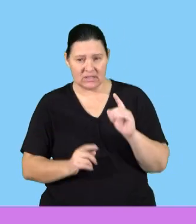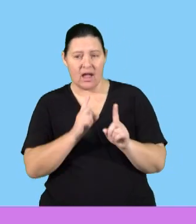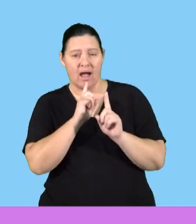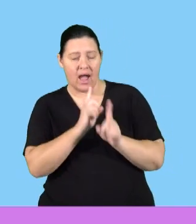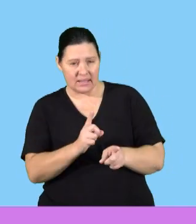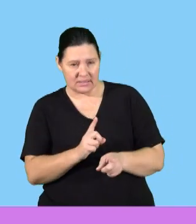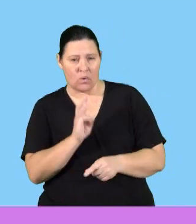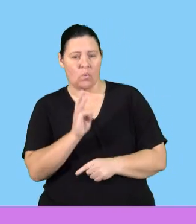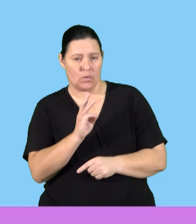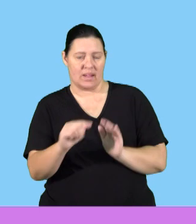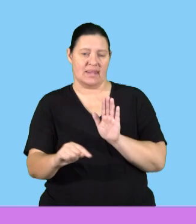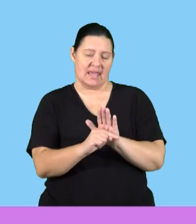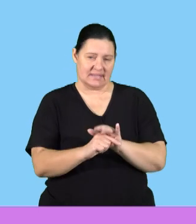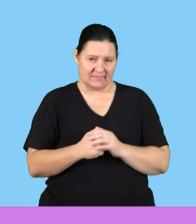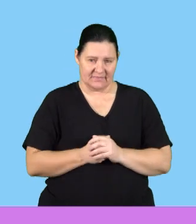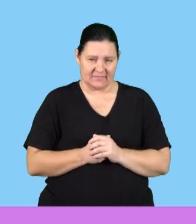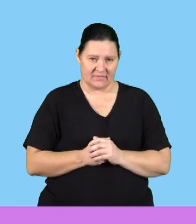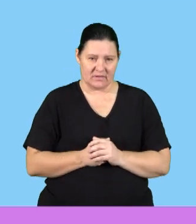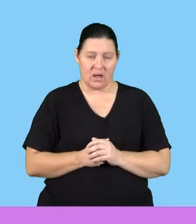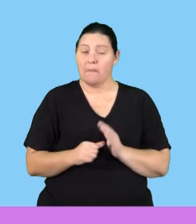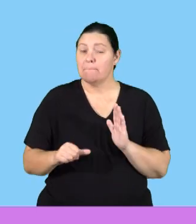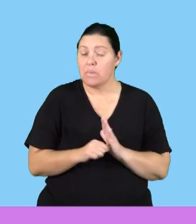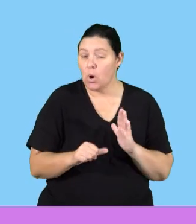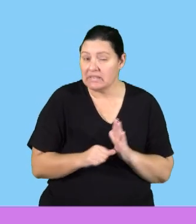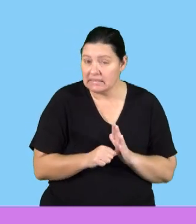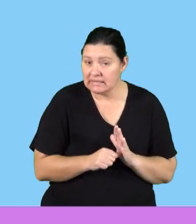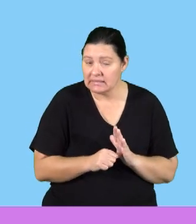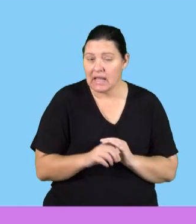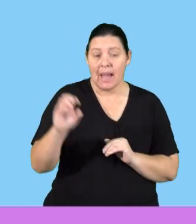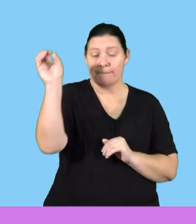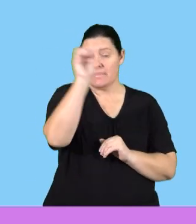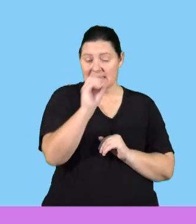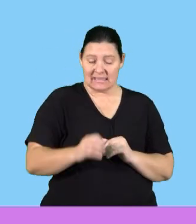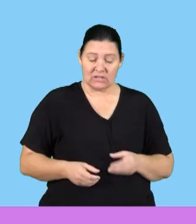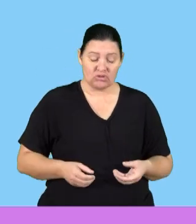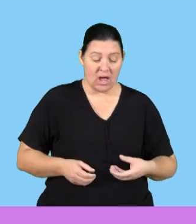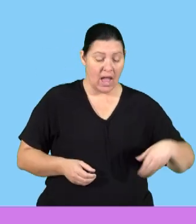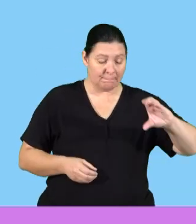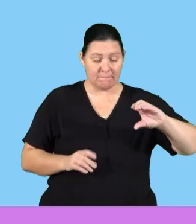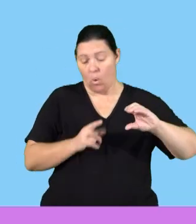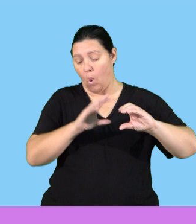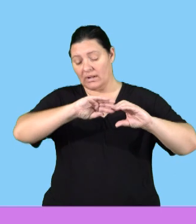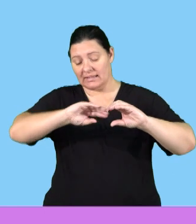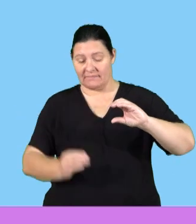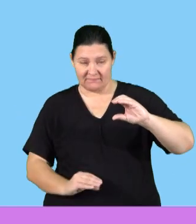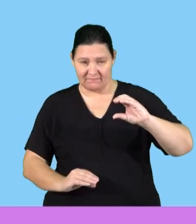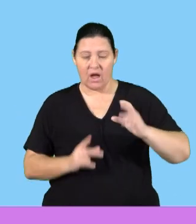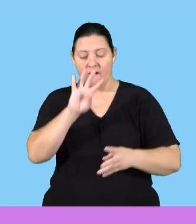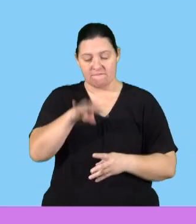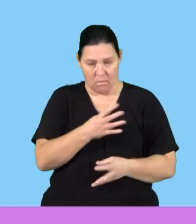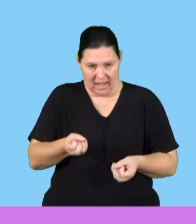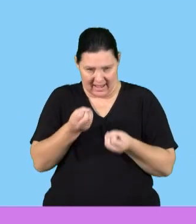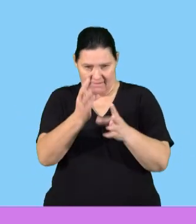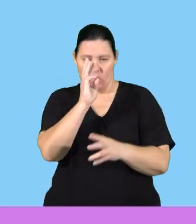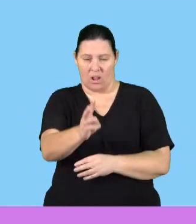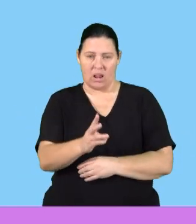decrease, the answer will be negative. And what is key is that with the percentage increase and percentage decrease, a formula